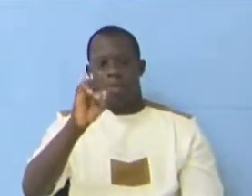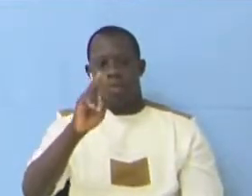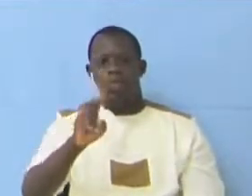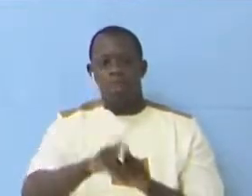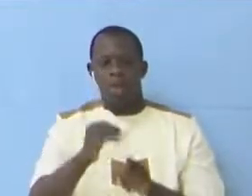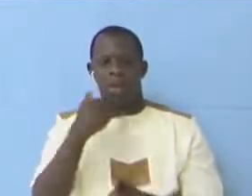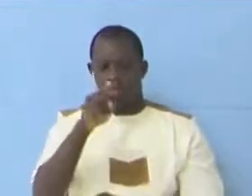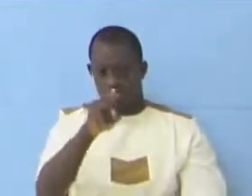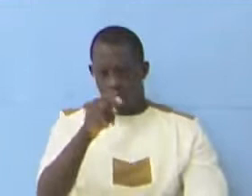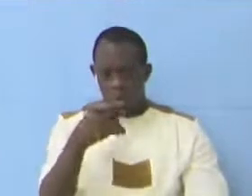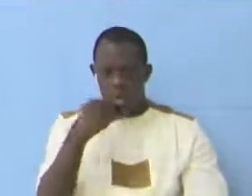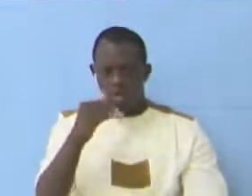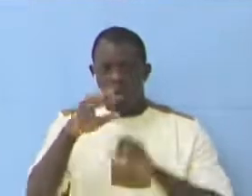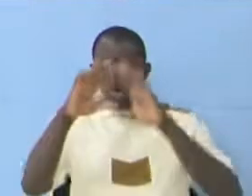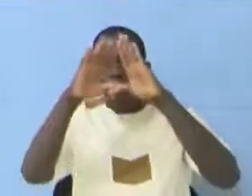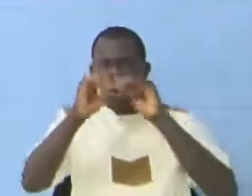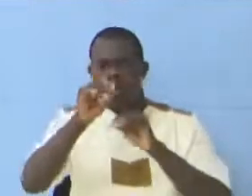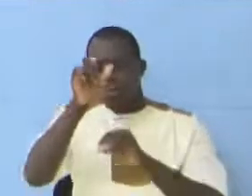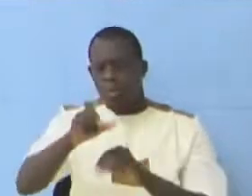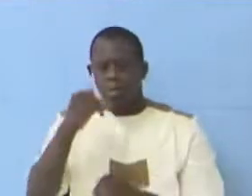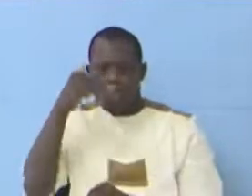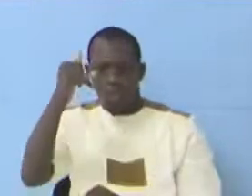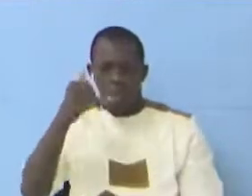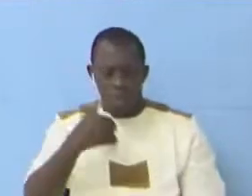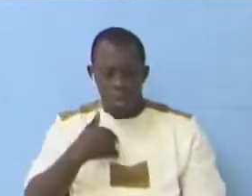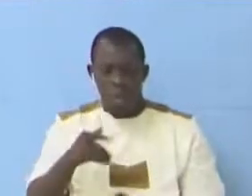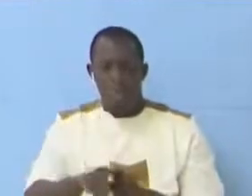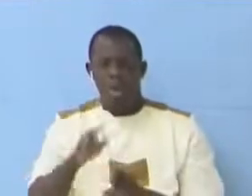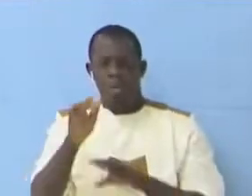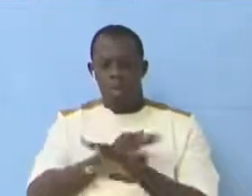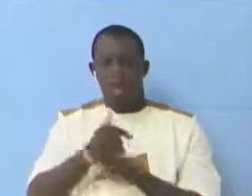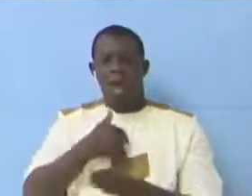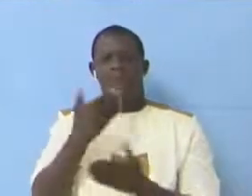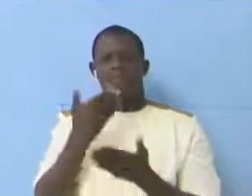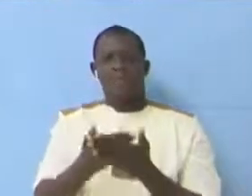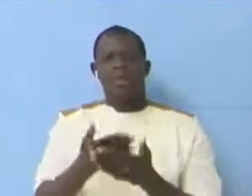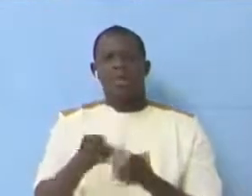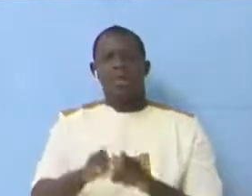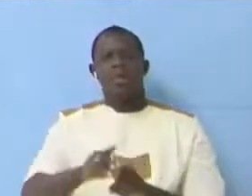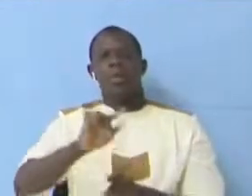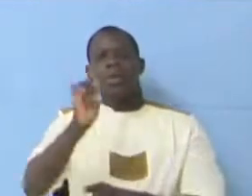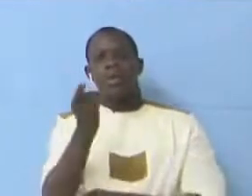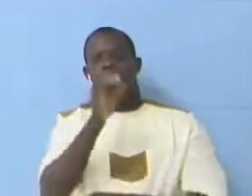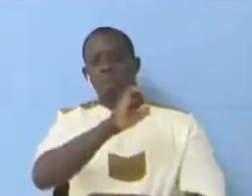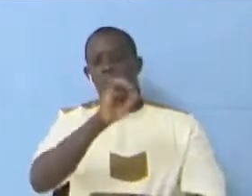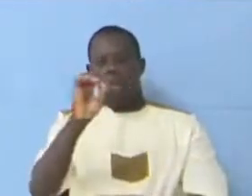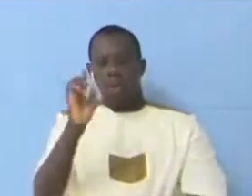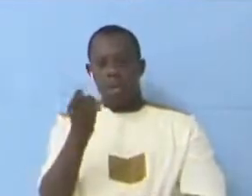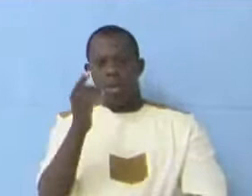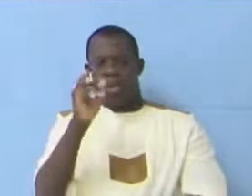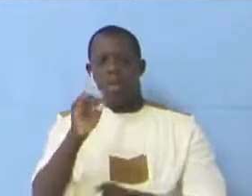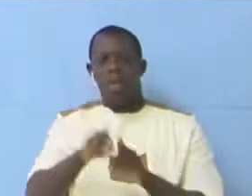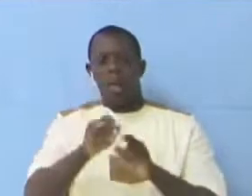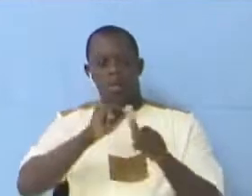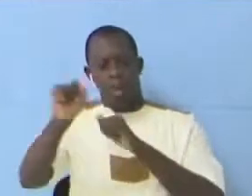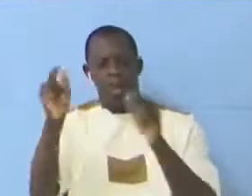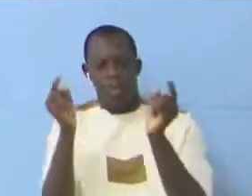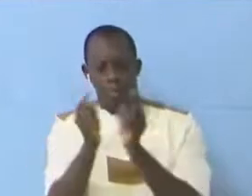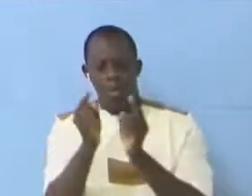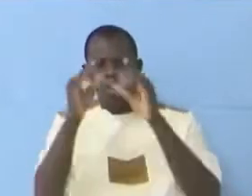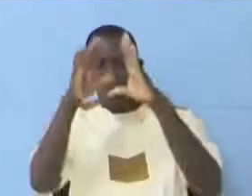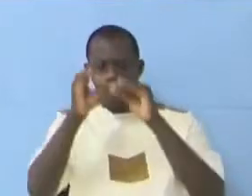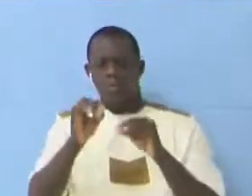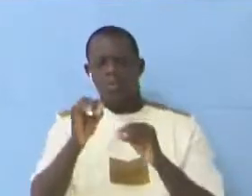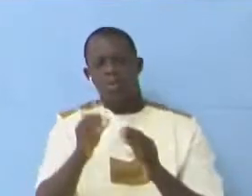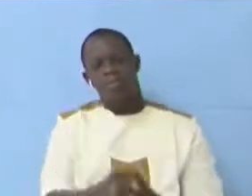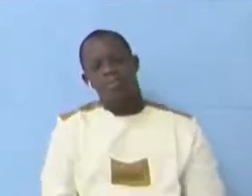call me. Before I finished, he said, go to the office. Before I finish, he said,